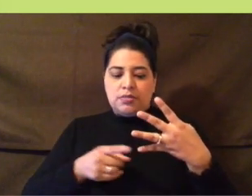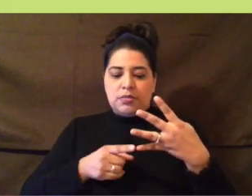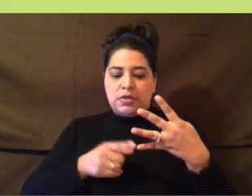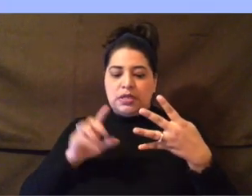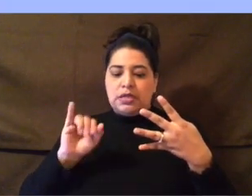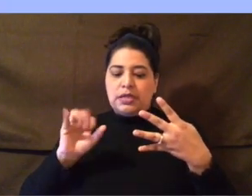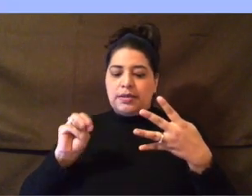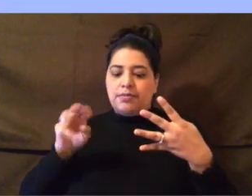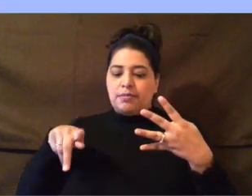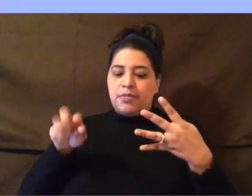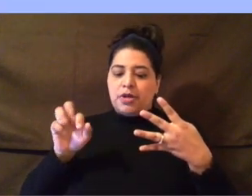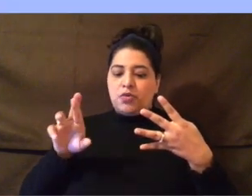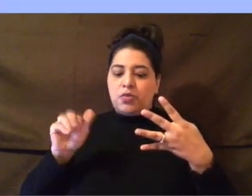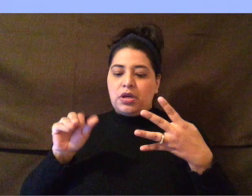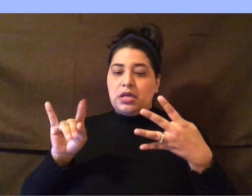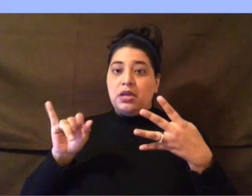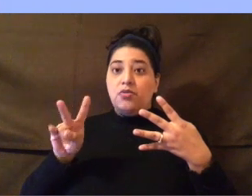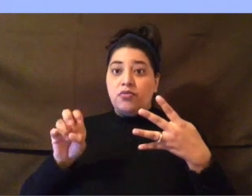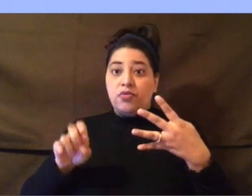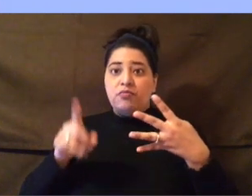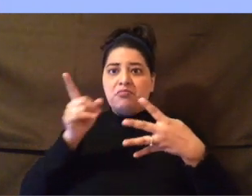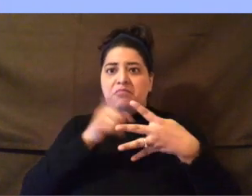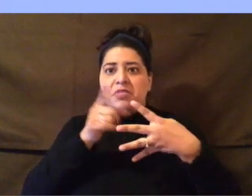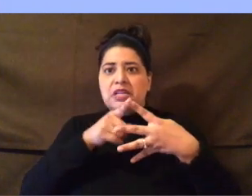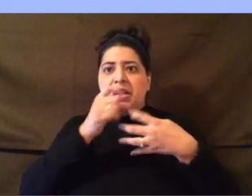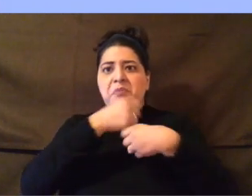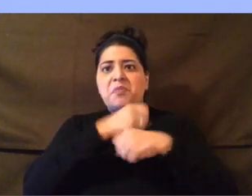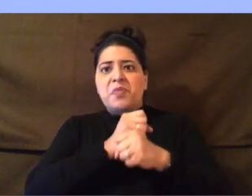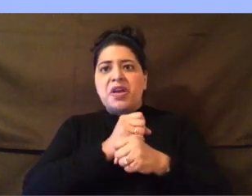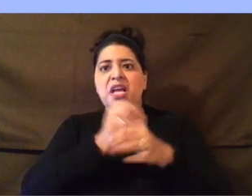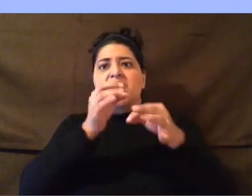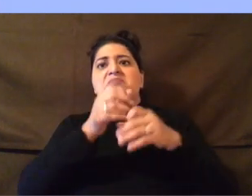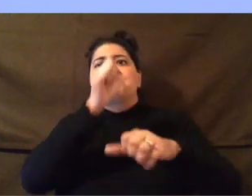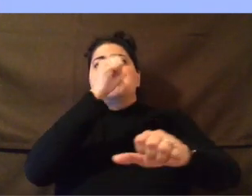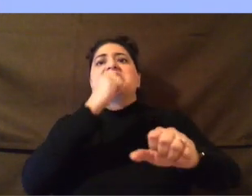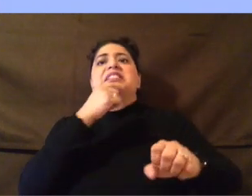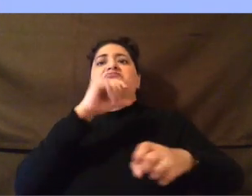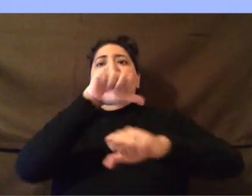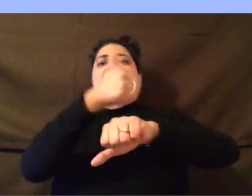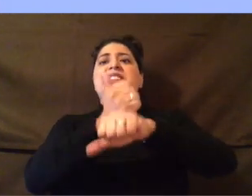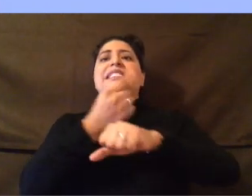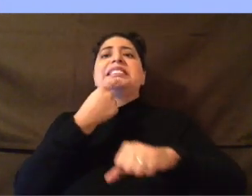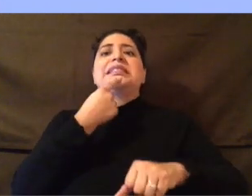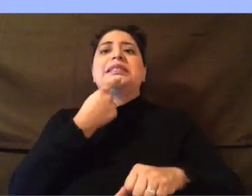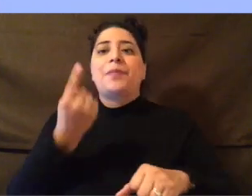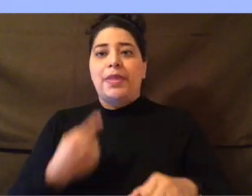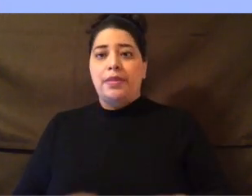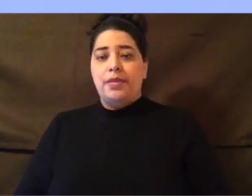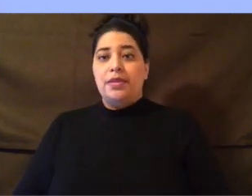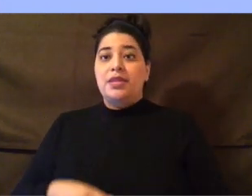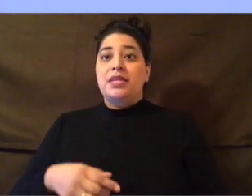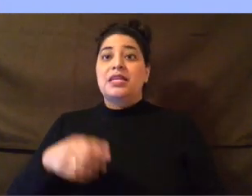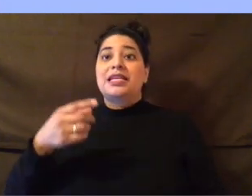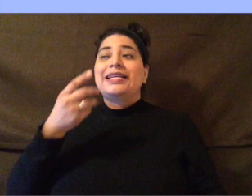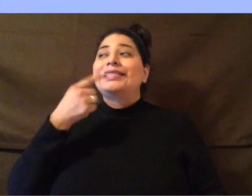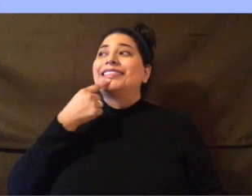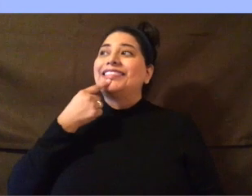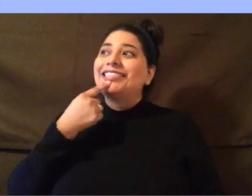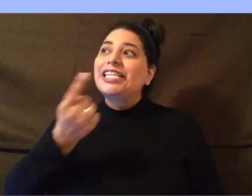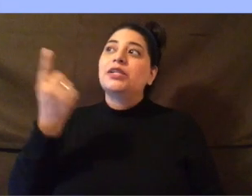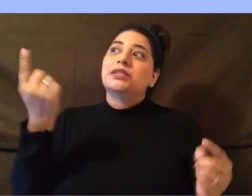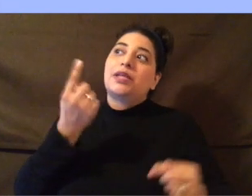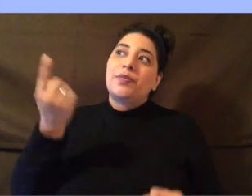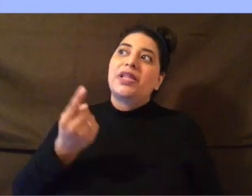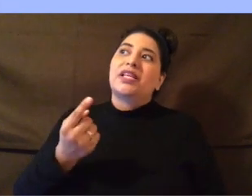imperative. Declarative sentences make a statement that tells something. Statements